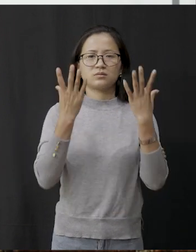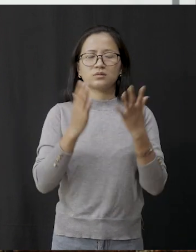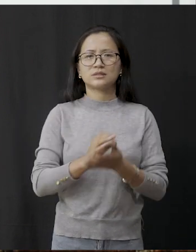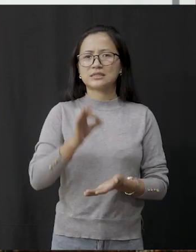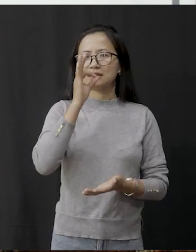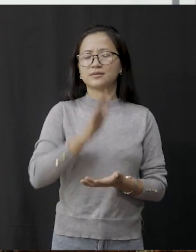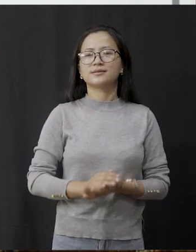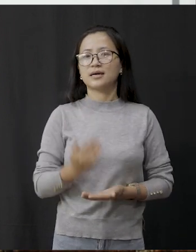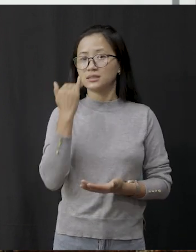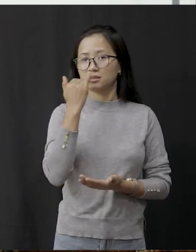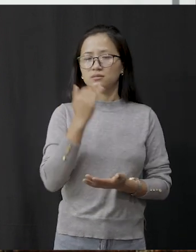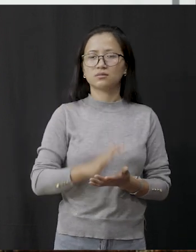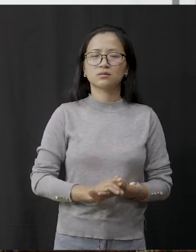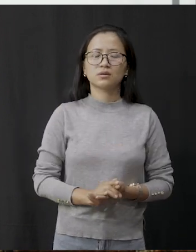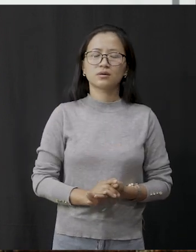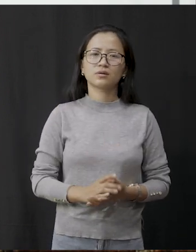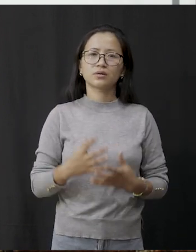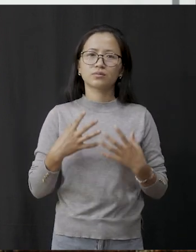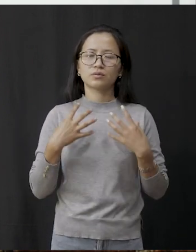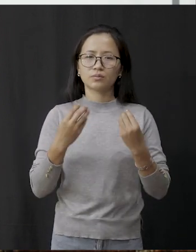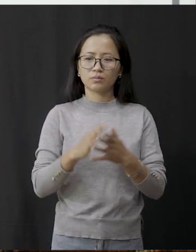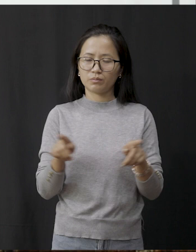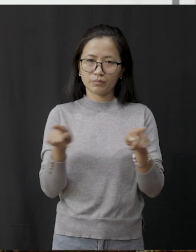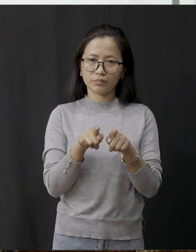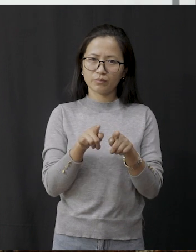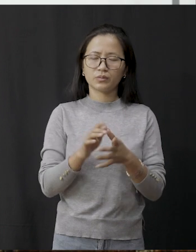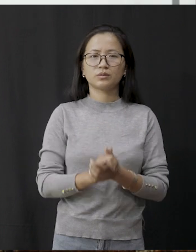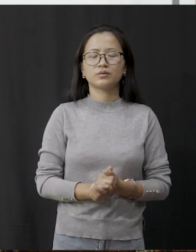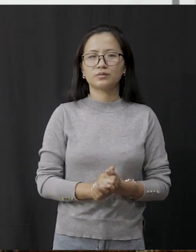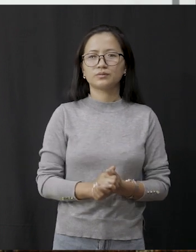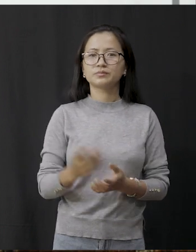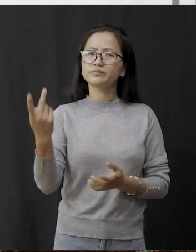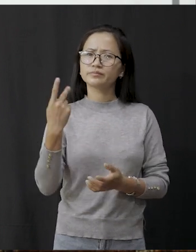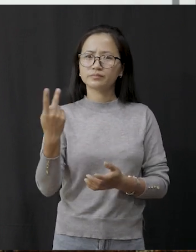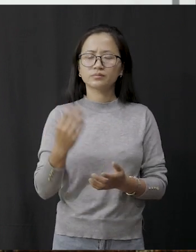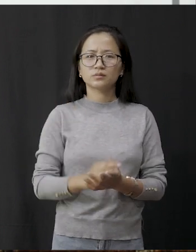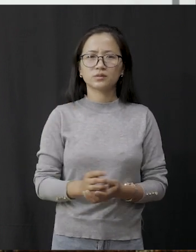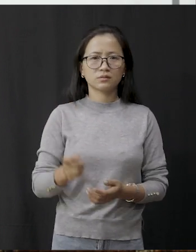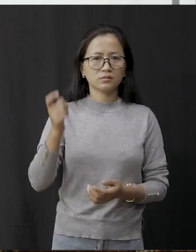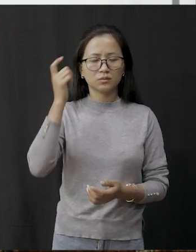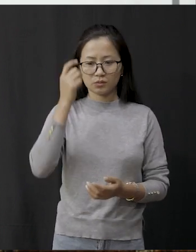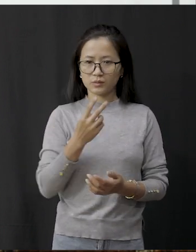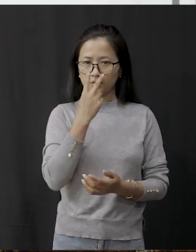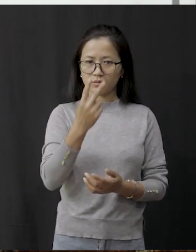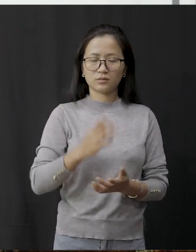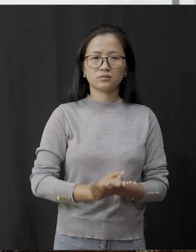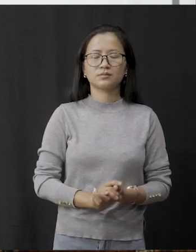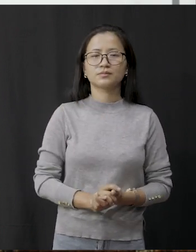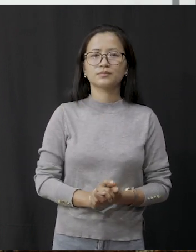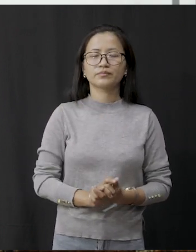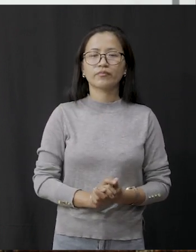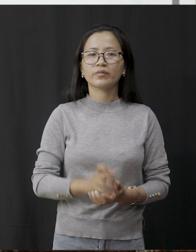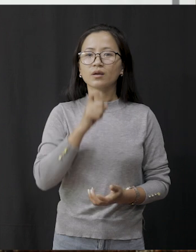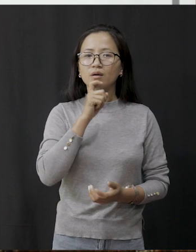snacks, one thing that really bothered both of them, and they noticed something.